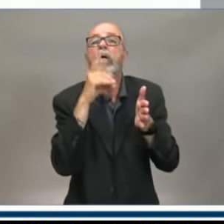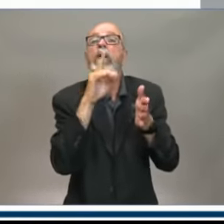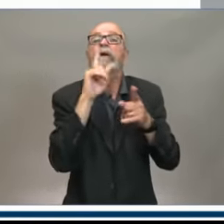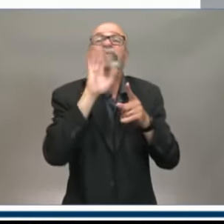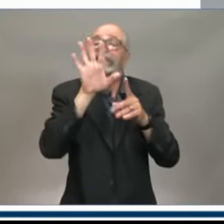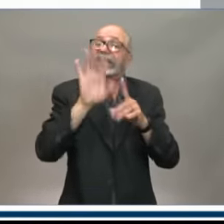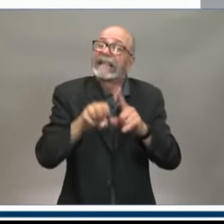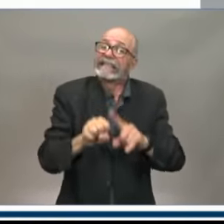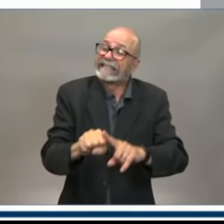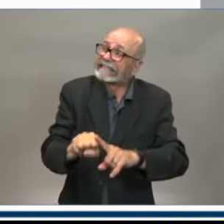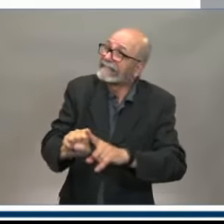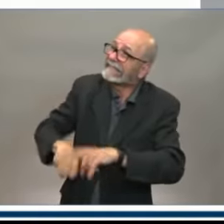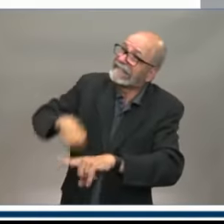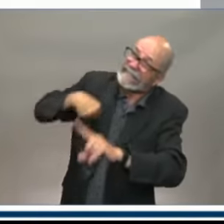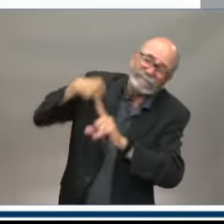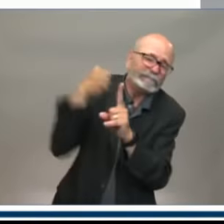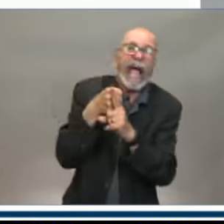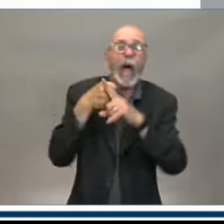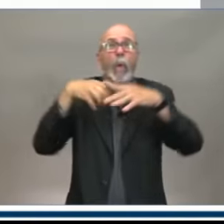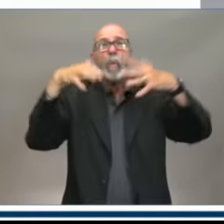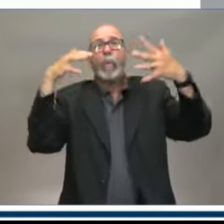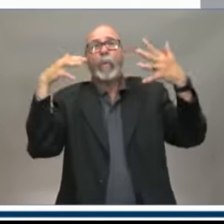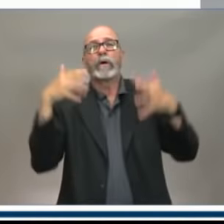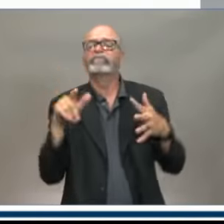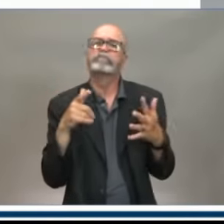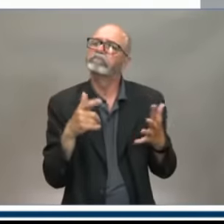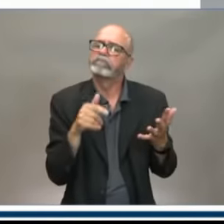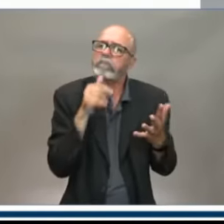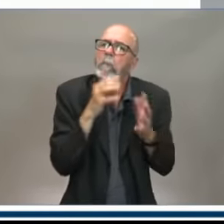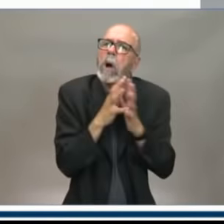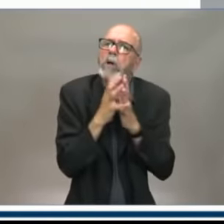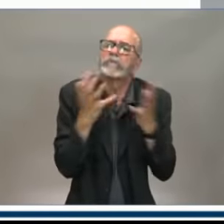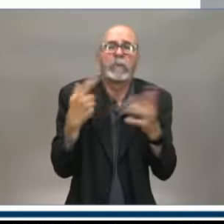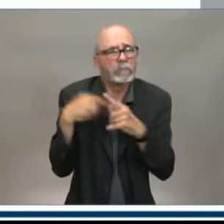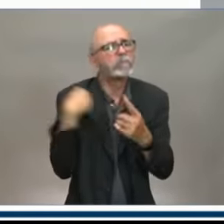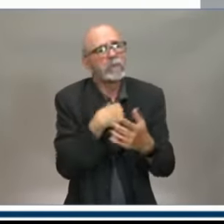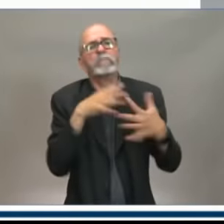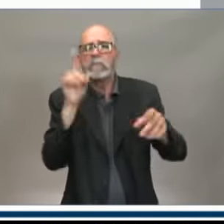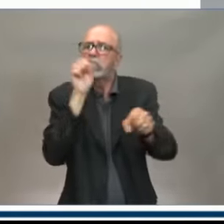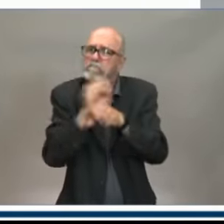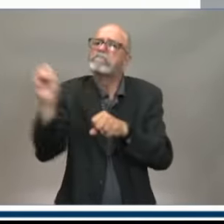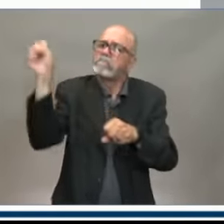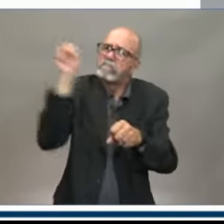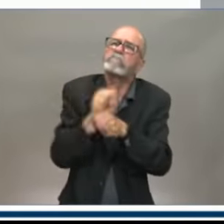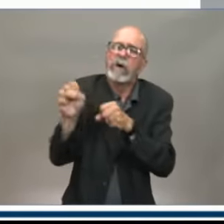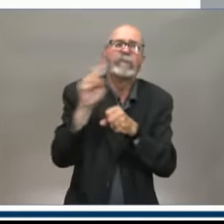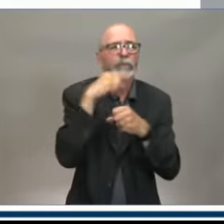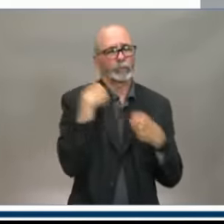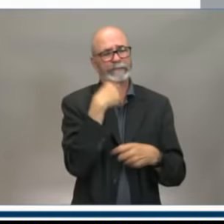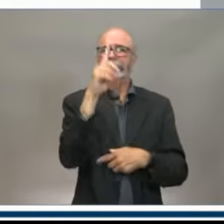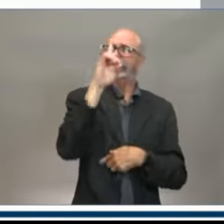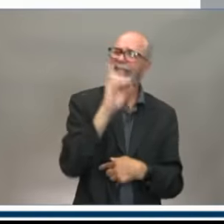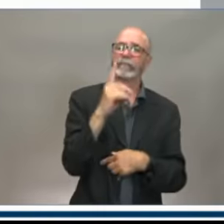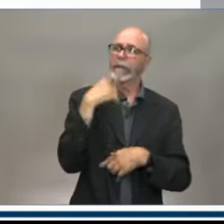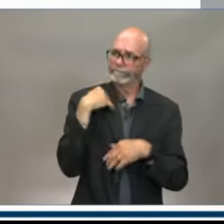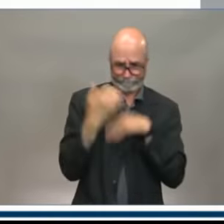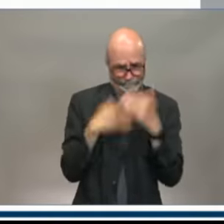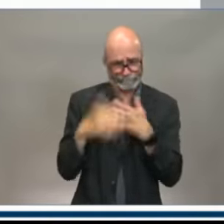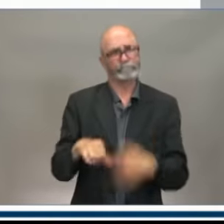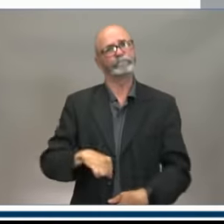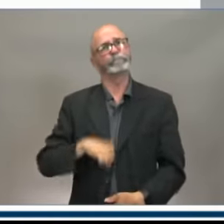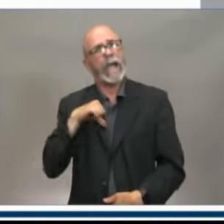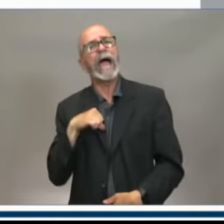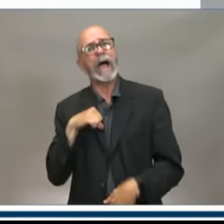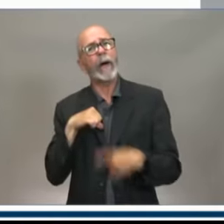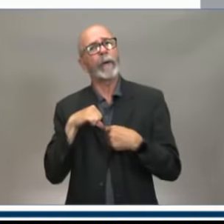be proud of our ongoing collective efforts. But again, this isn't over. We are likely to see, even as we're coming